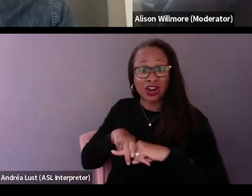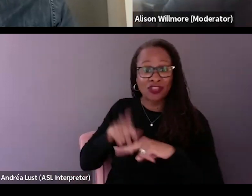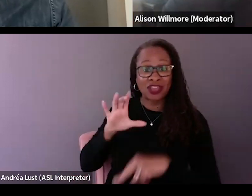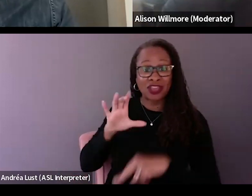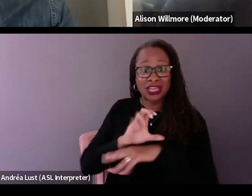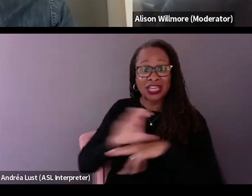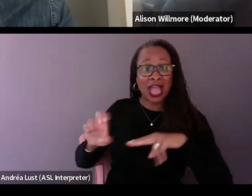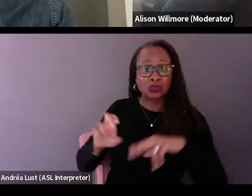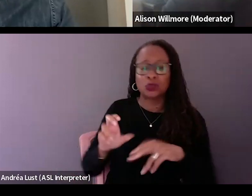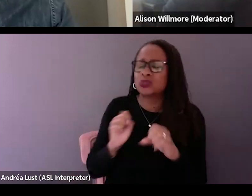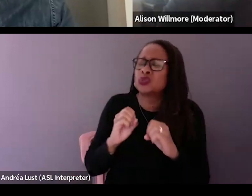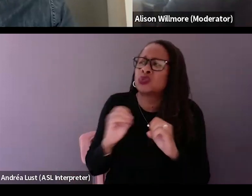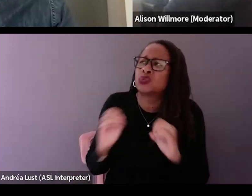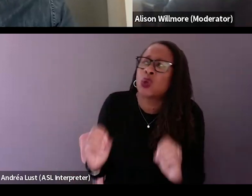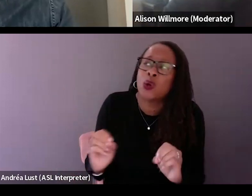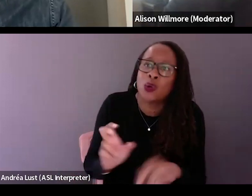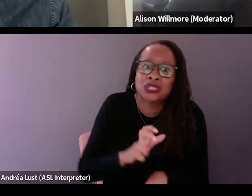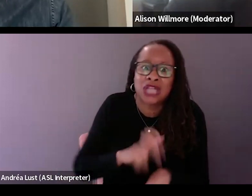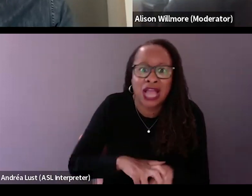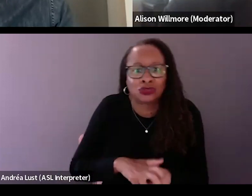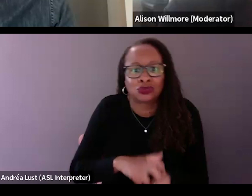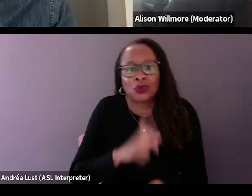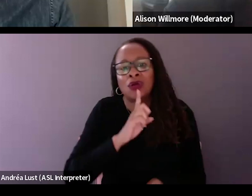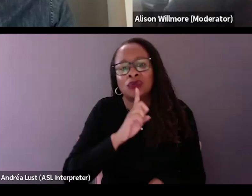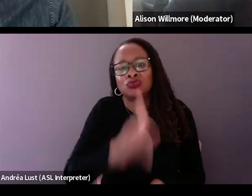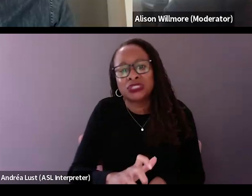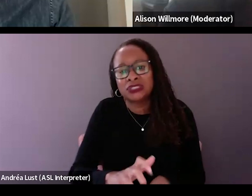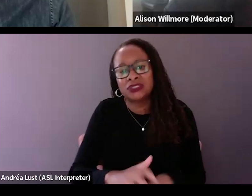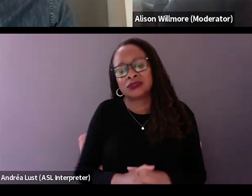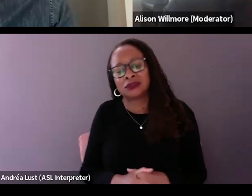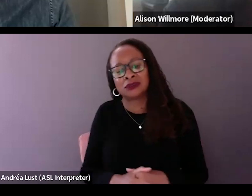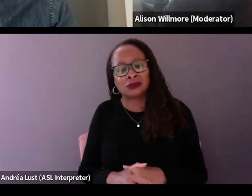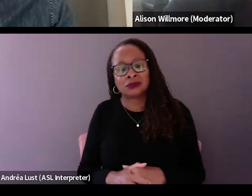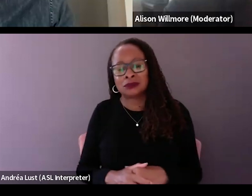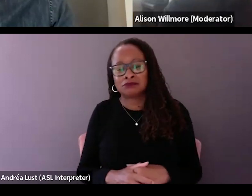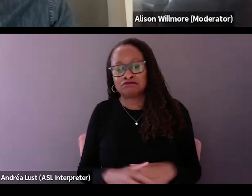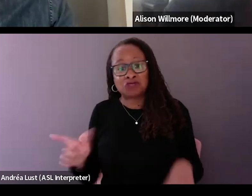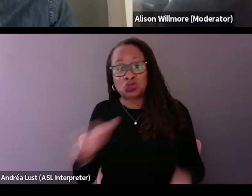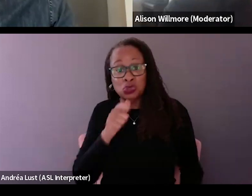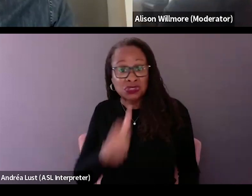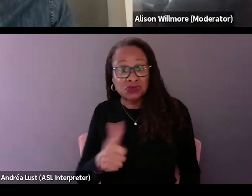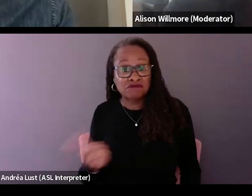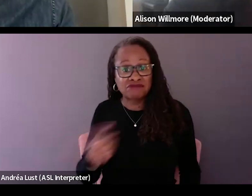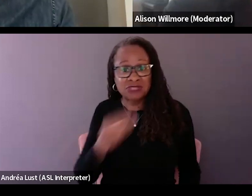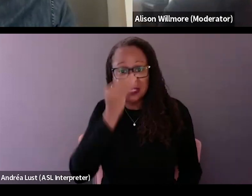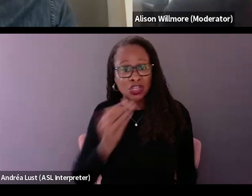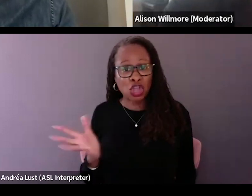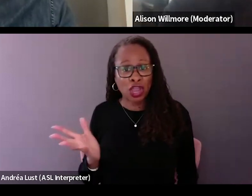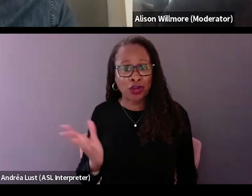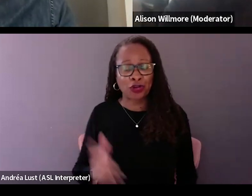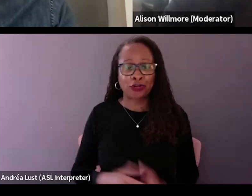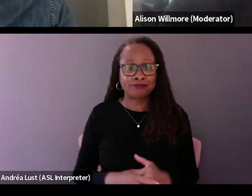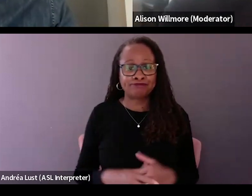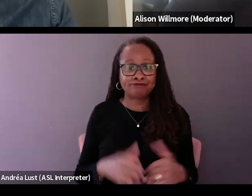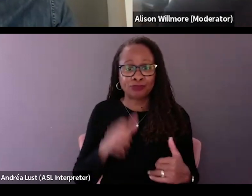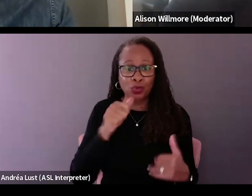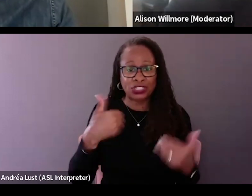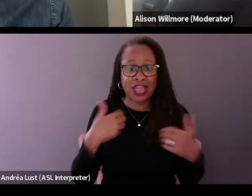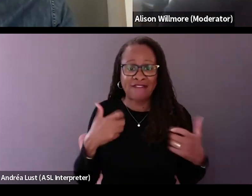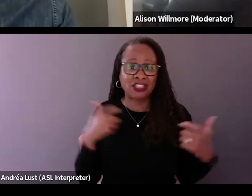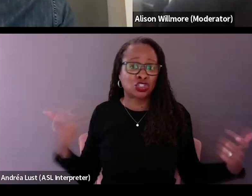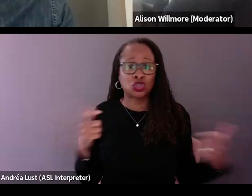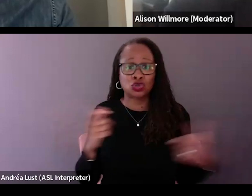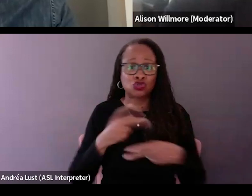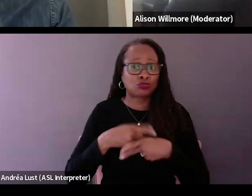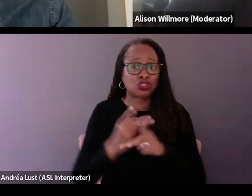And she wasn't, she didn't care. She didn't care that we didn't have this massive production value, which I had talked to her about. I said,